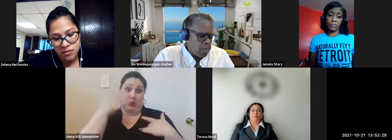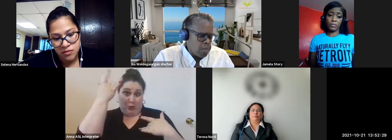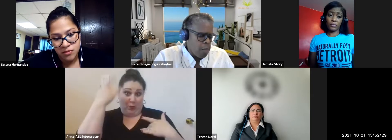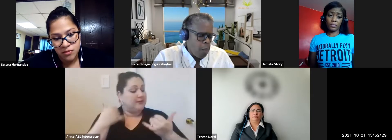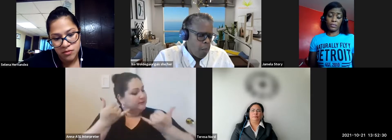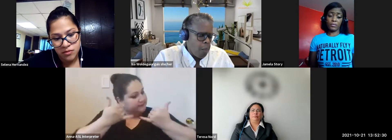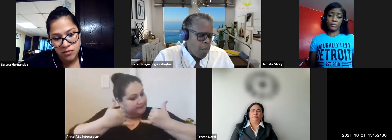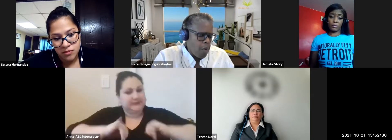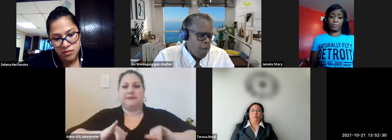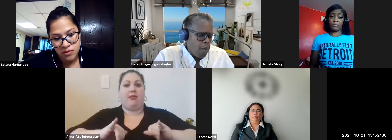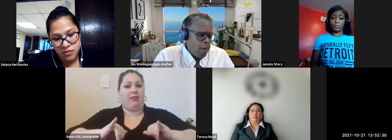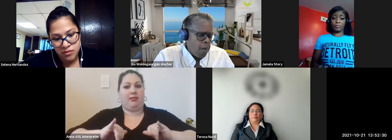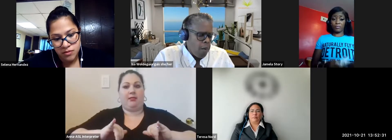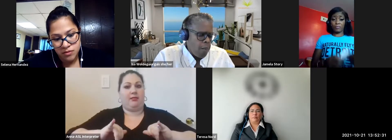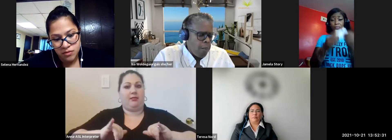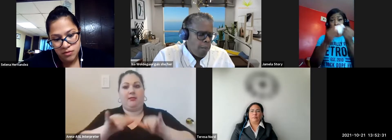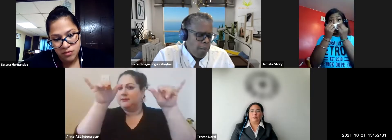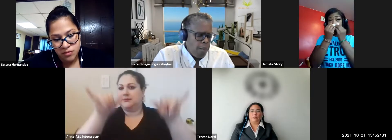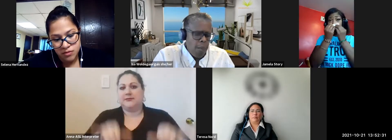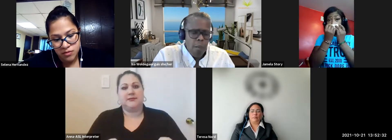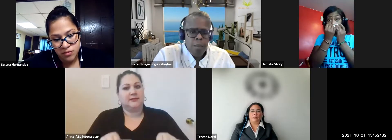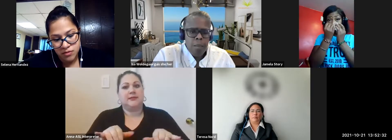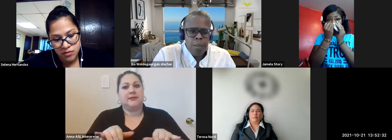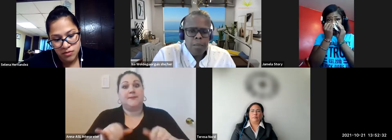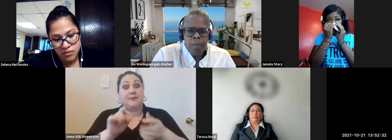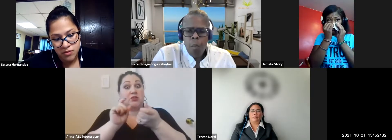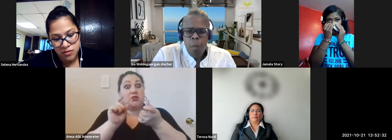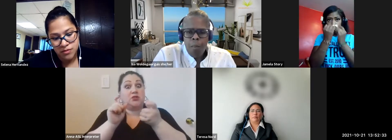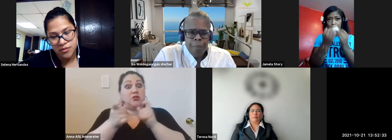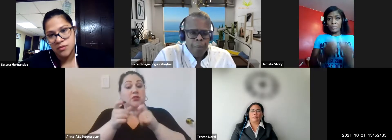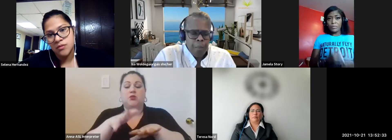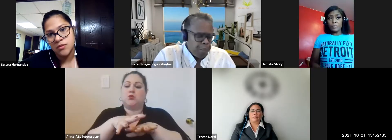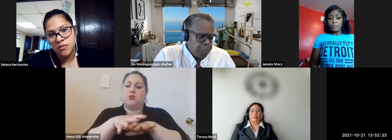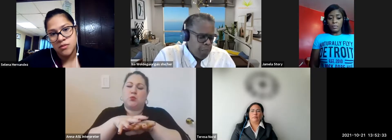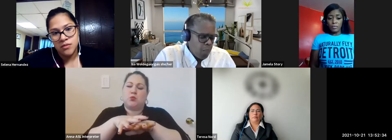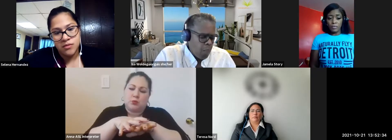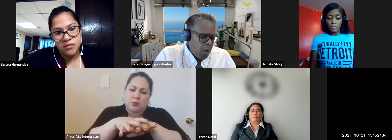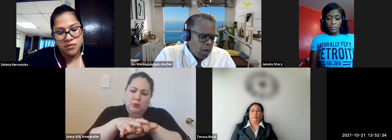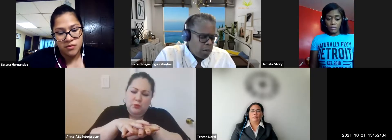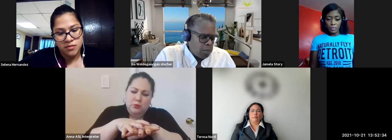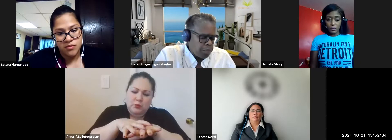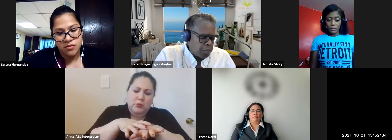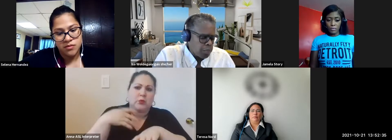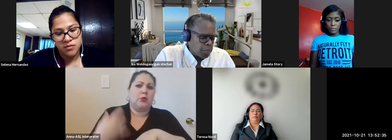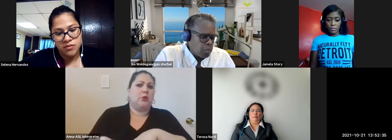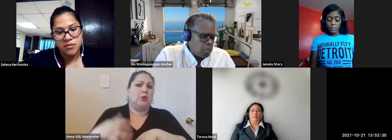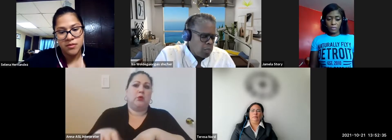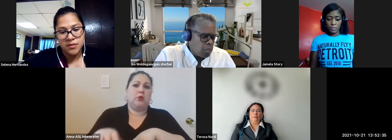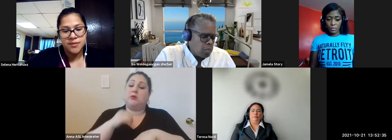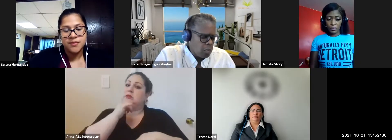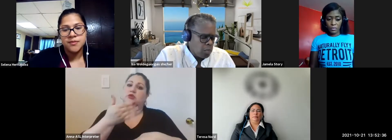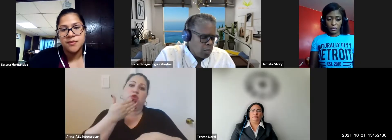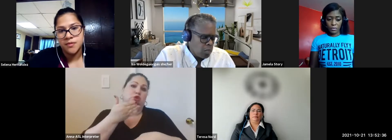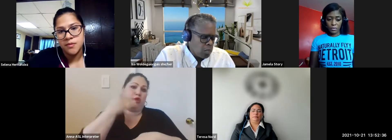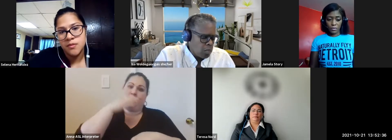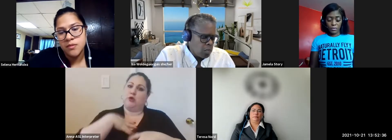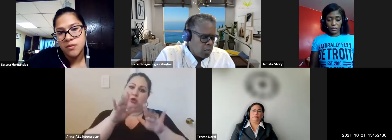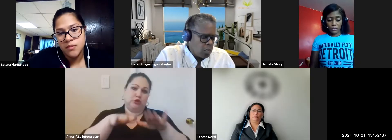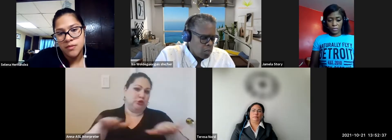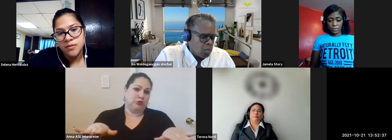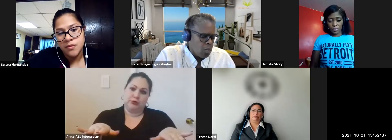is moving so slowly in Absolutely. correcting that. And it's not good for our children because they are the